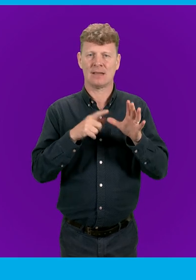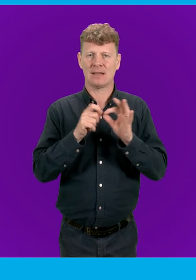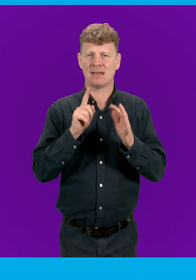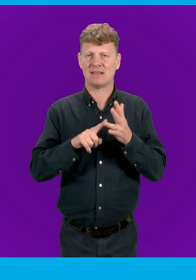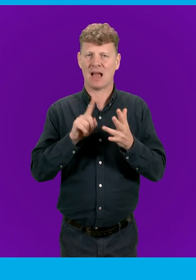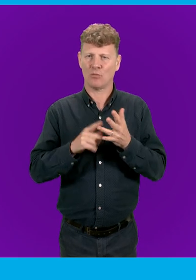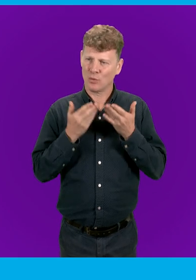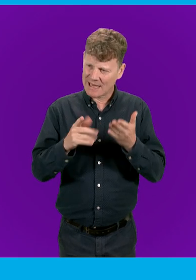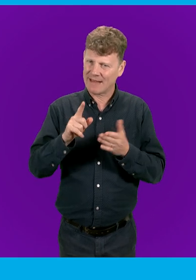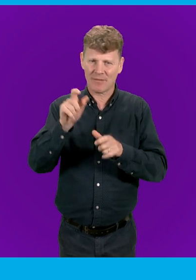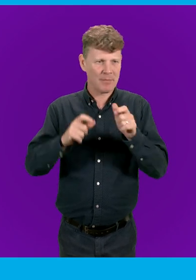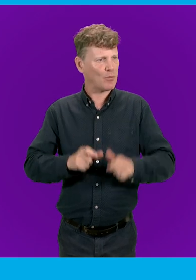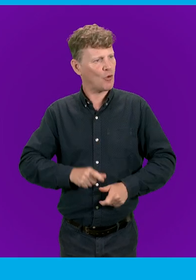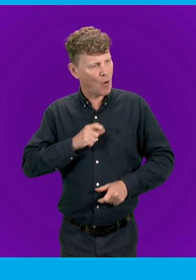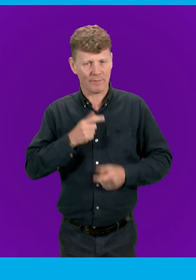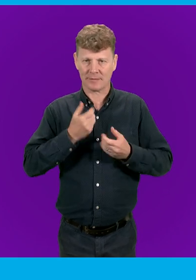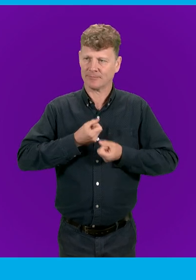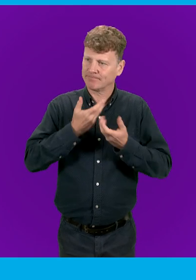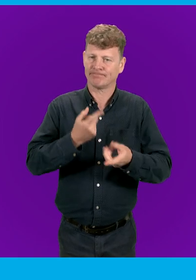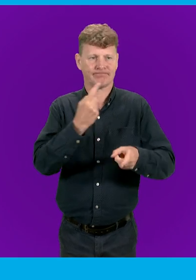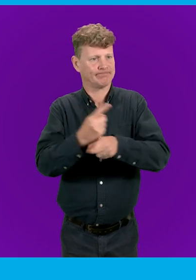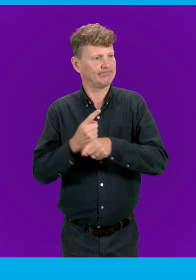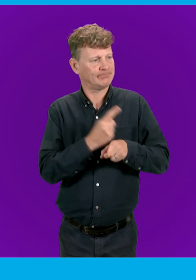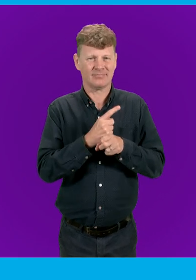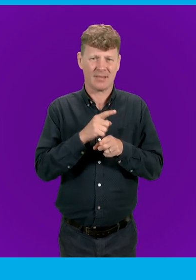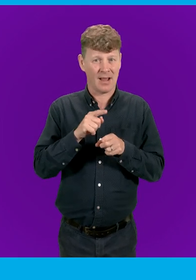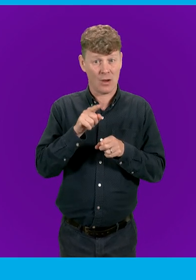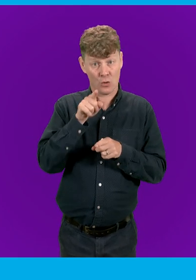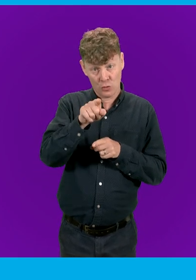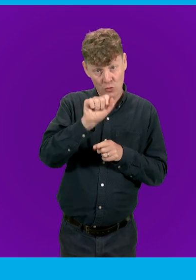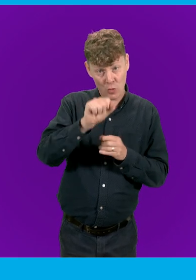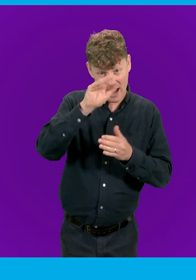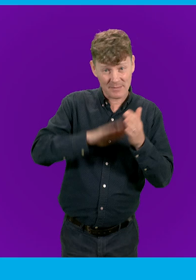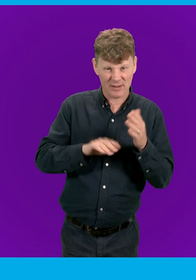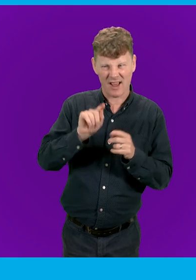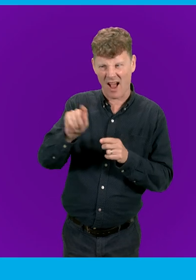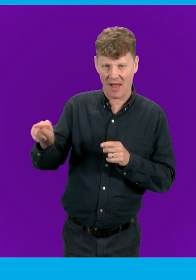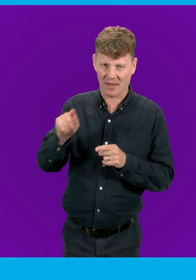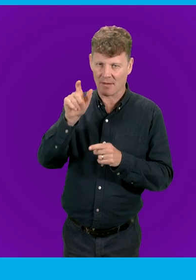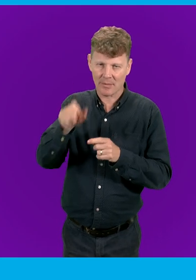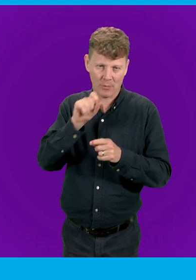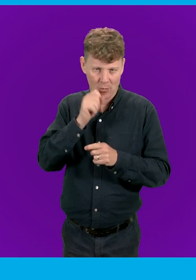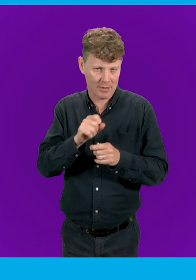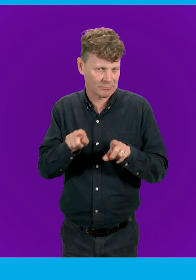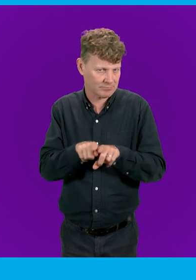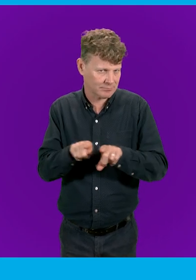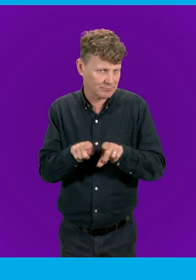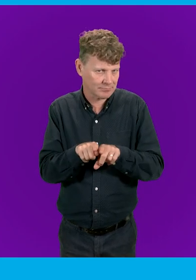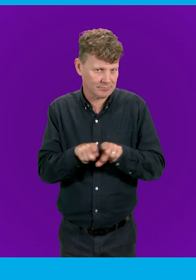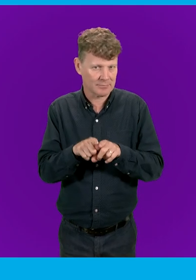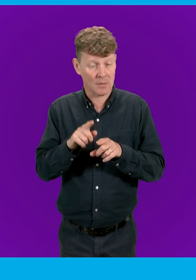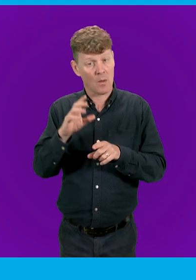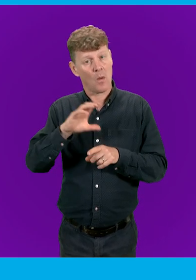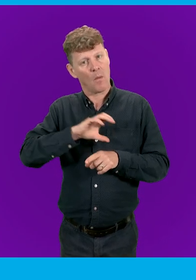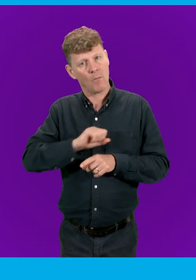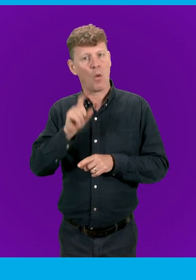things, and that there other people are experiencing the same thing. They'll probably want to speak about it as well. And, like, we found that through Bold Girls Can,